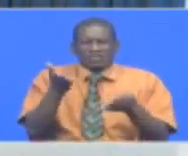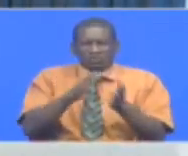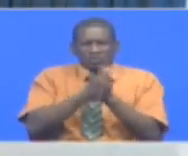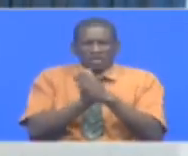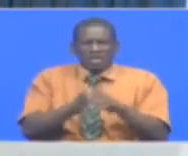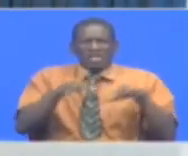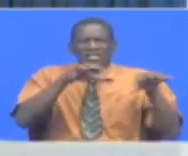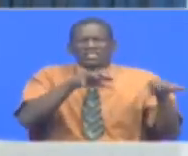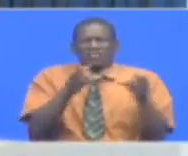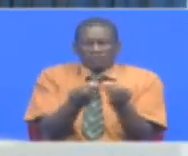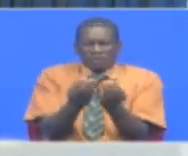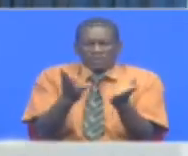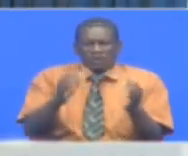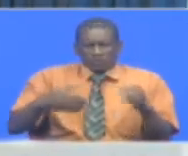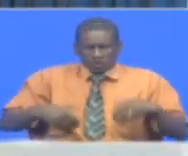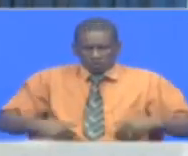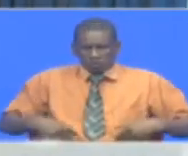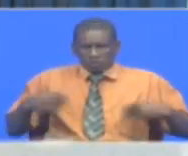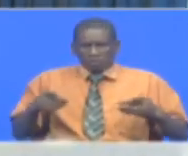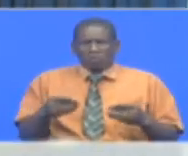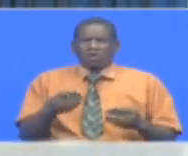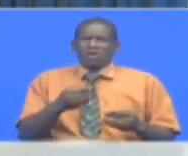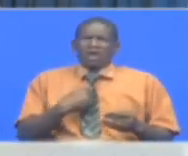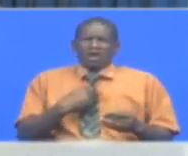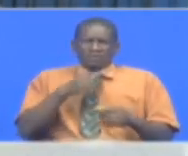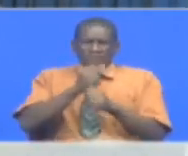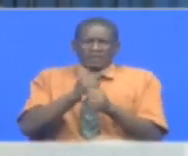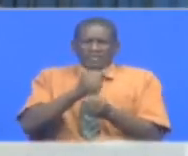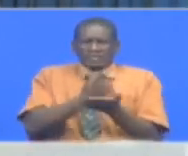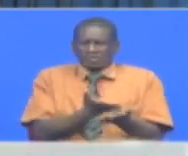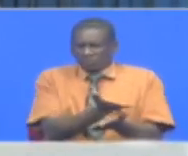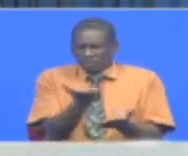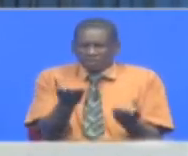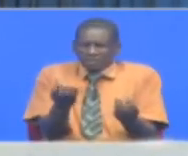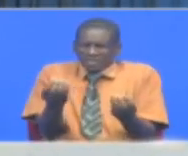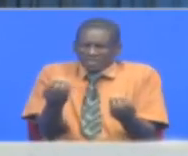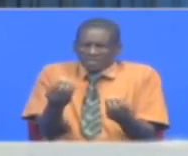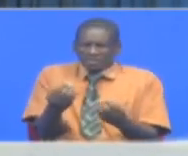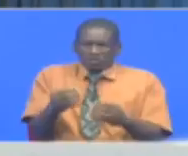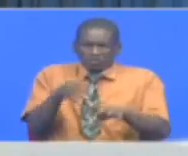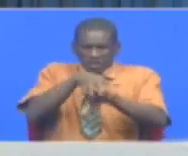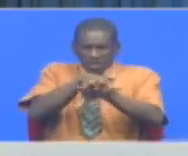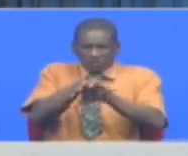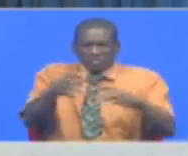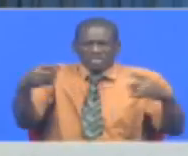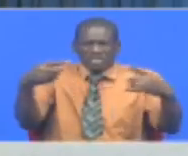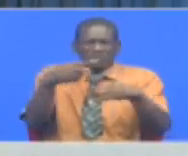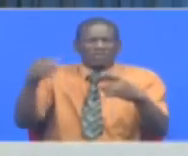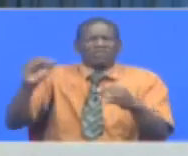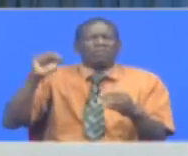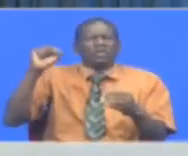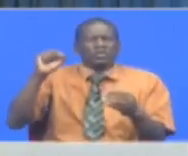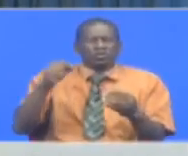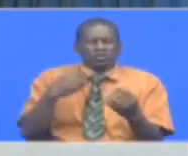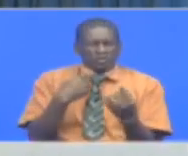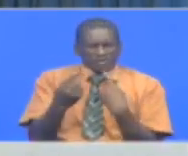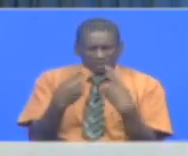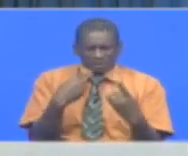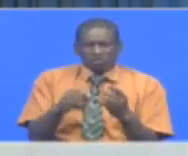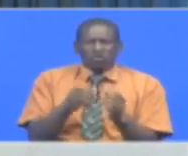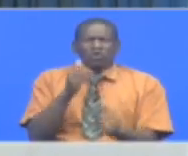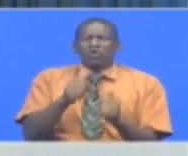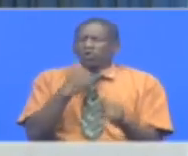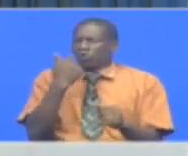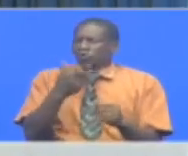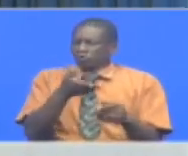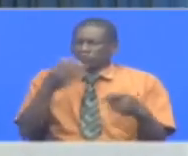our youth are going through has unfortunately made some of them easy prey for all manner of political shatterlands who are promising to